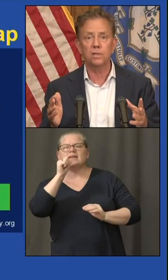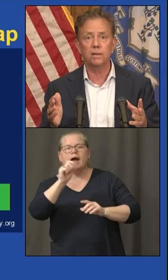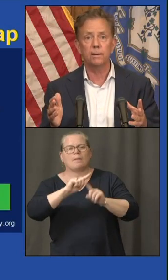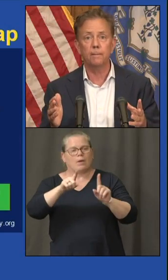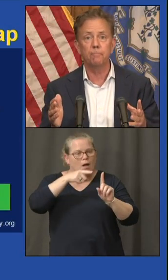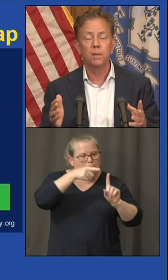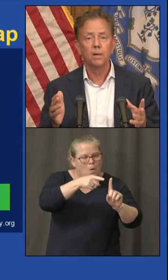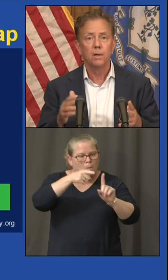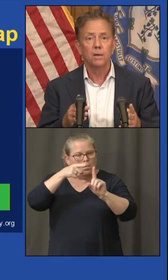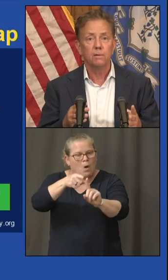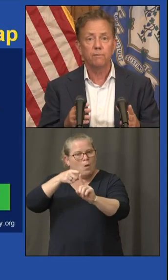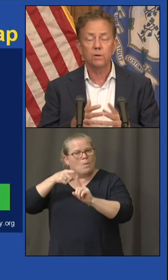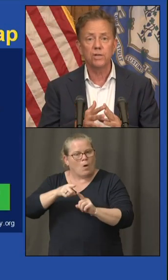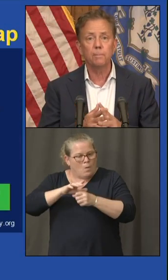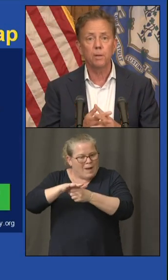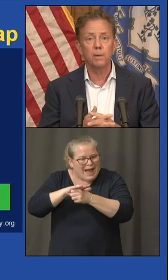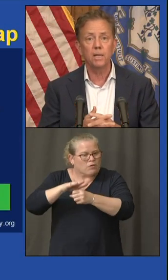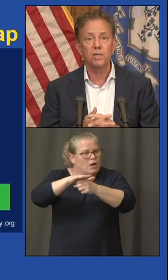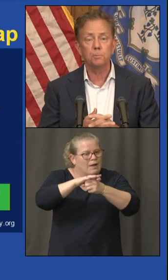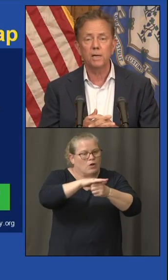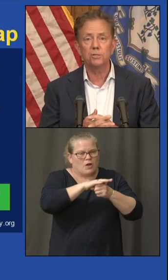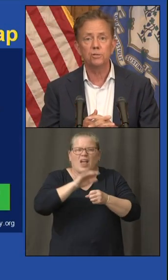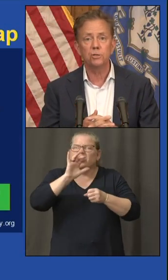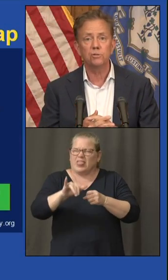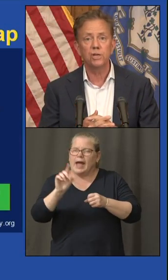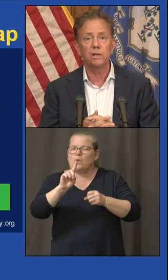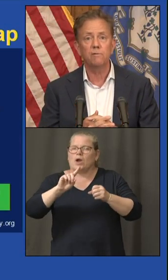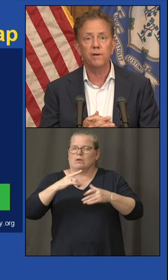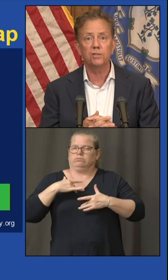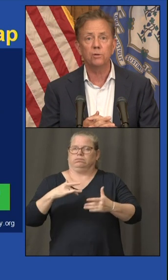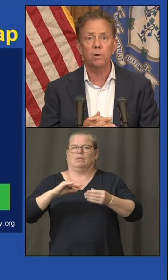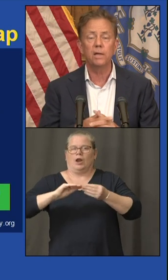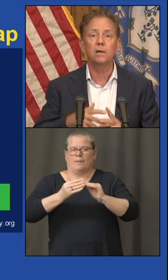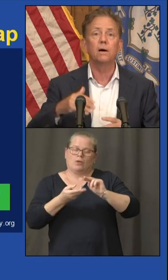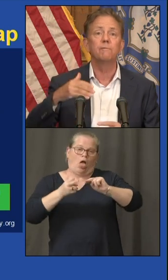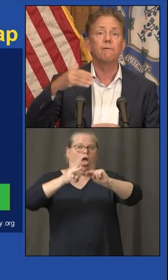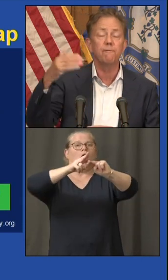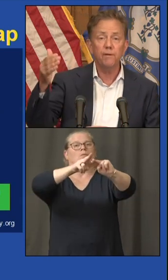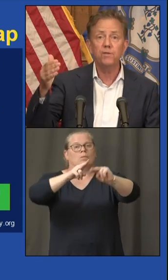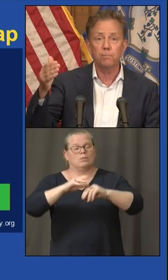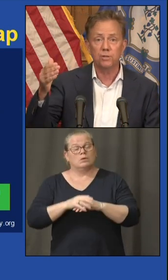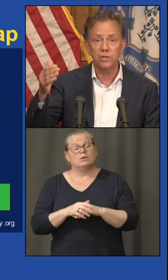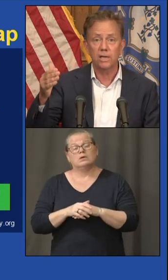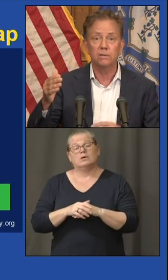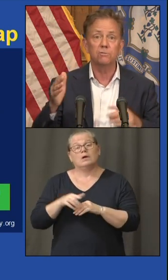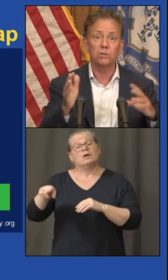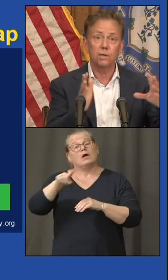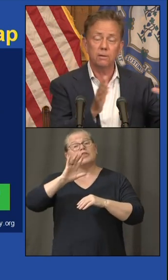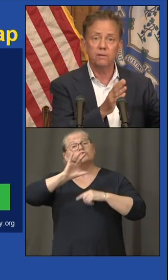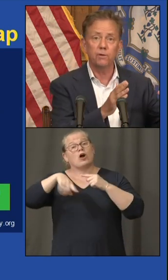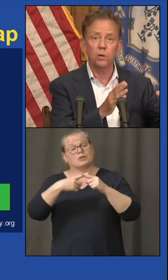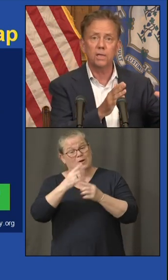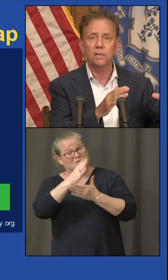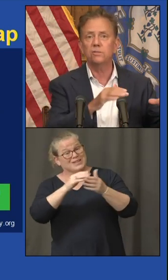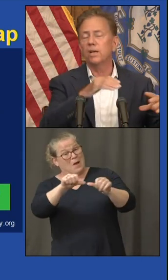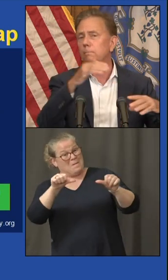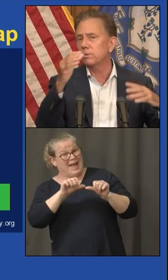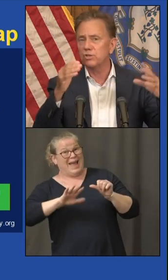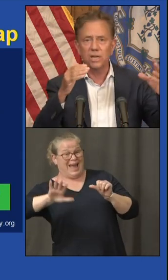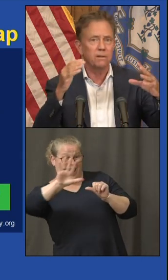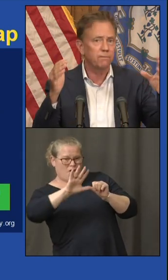us that, for example, in many of these places, you'll see an infection rate of 50%. So if you look at